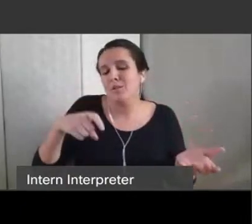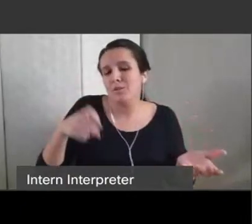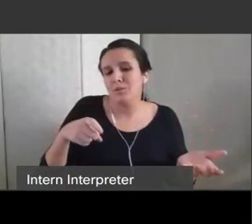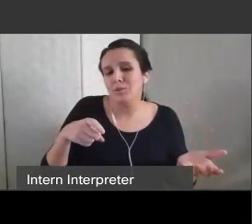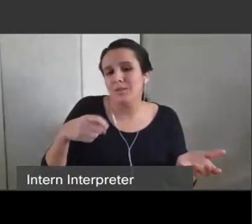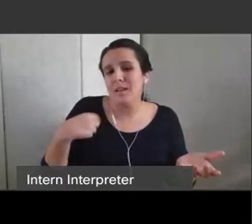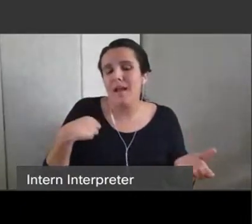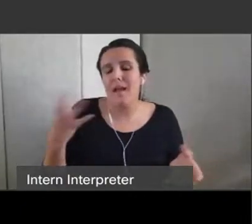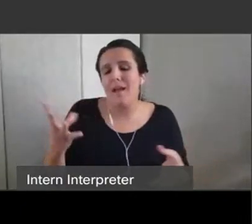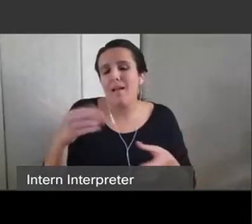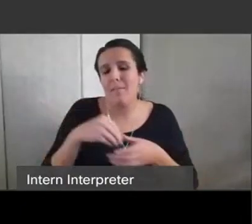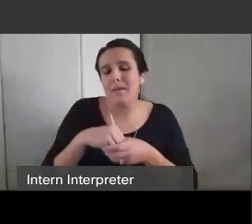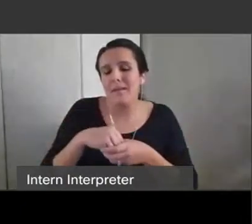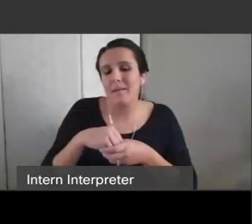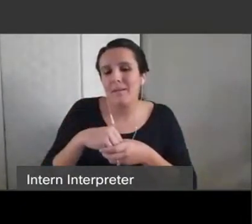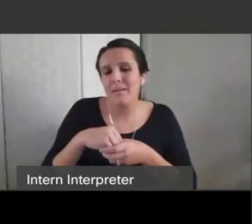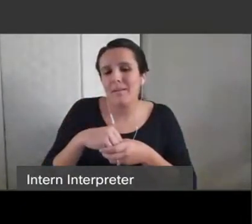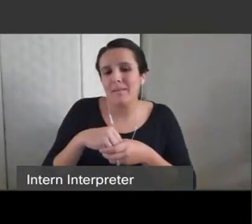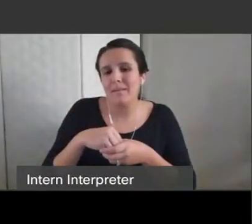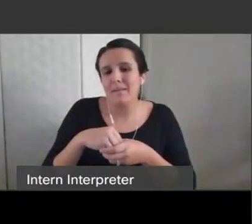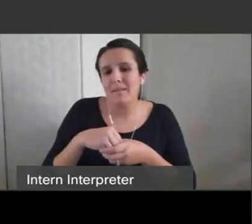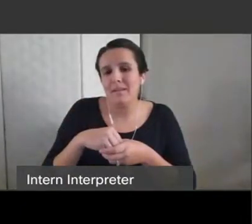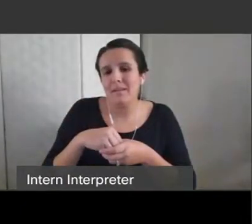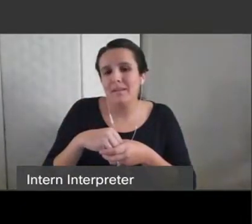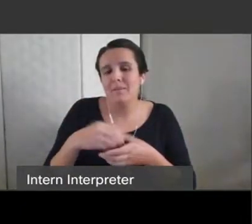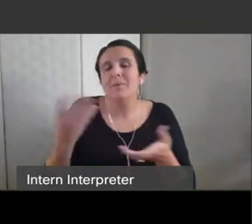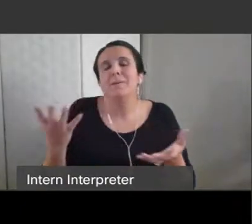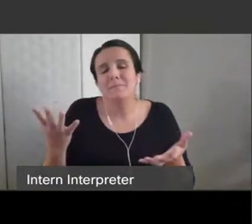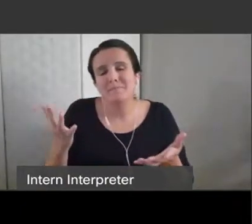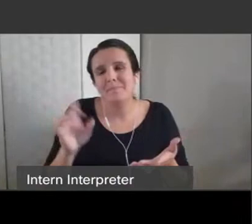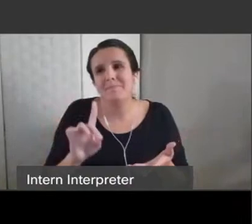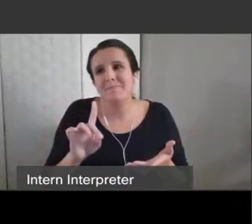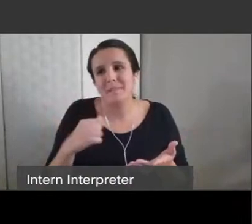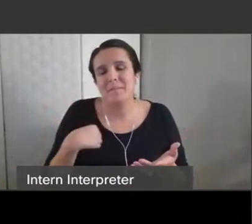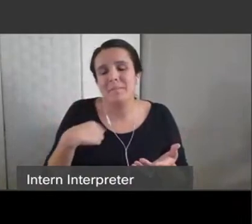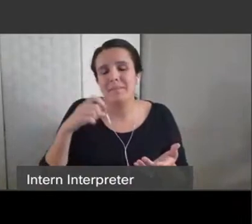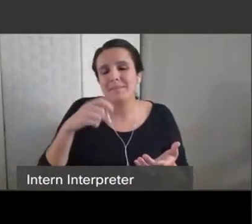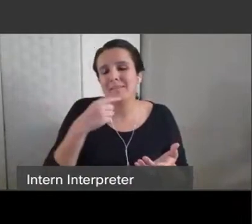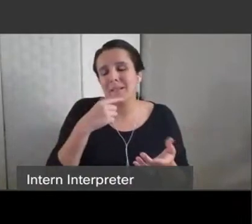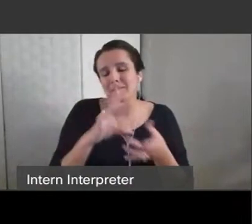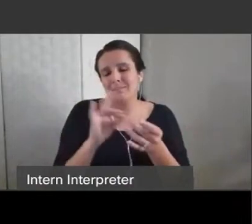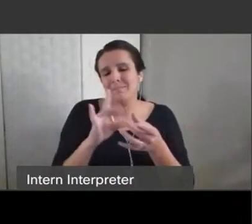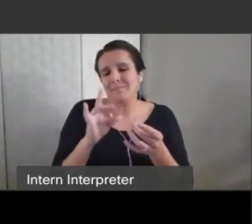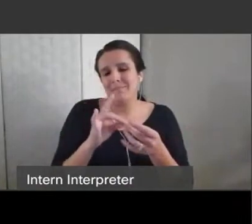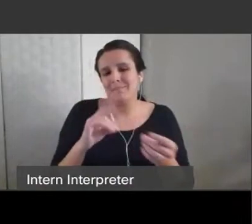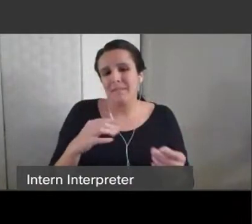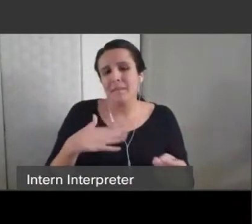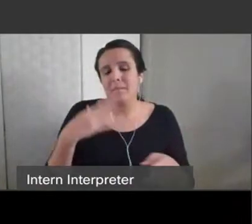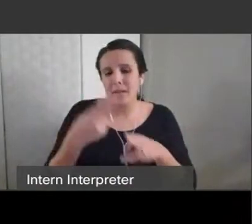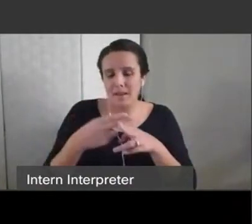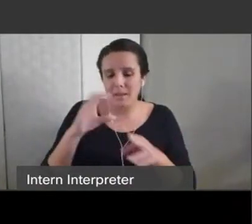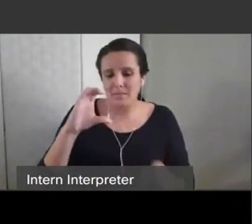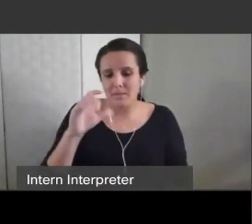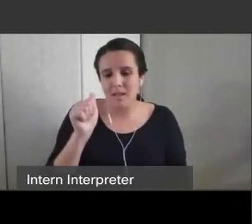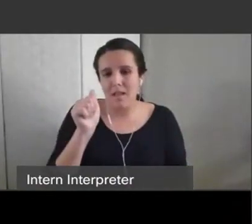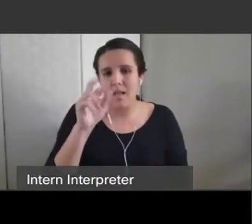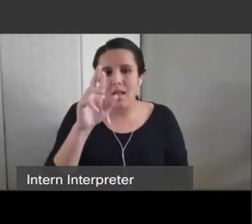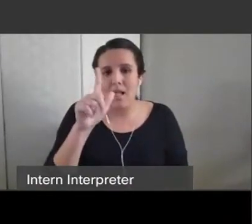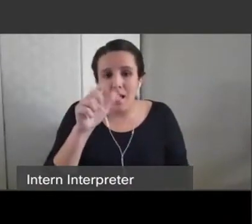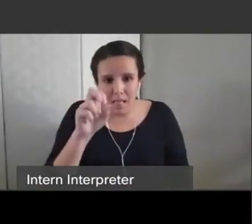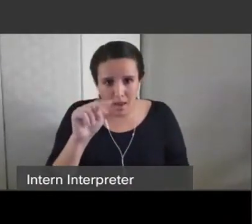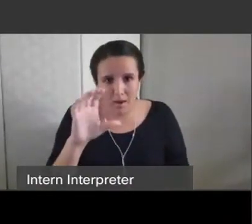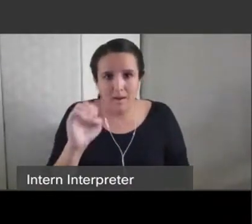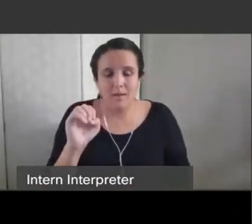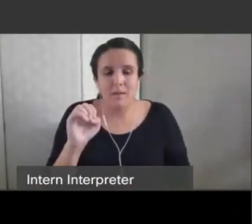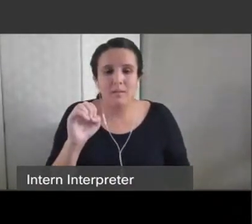got involved because, well, let me say what I'm supposed to say. It's Clarence Brown, president